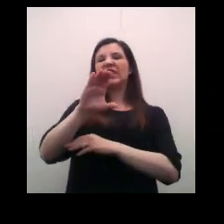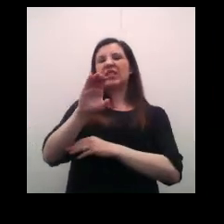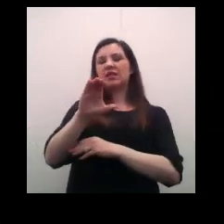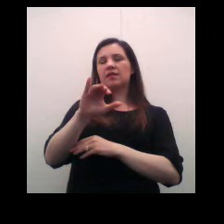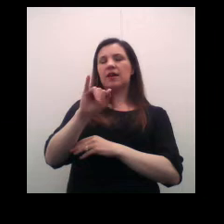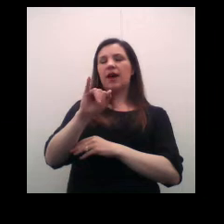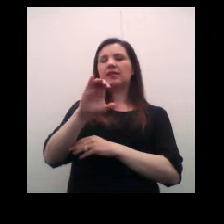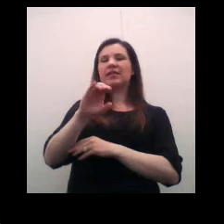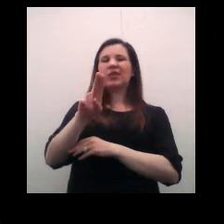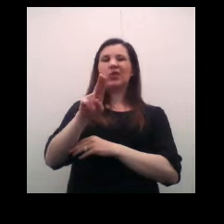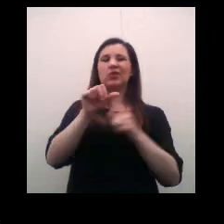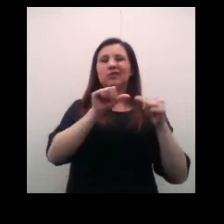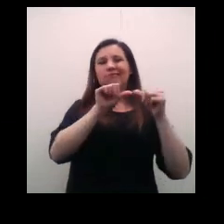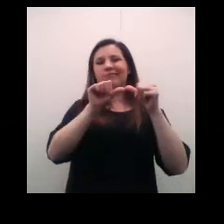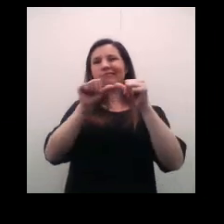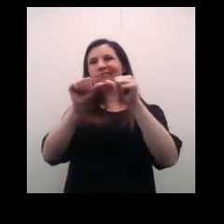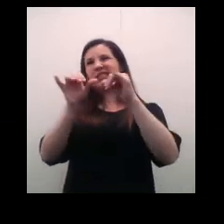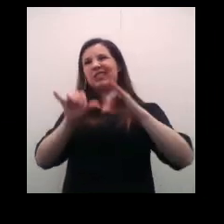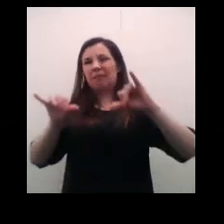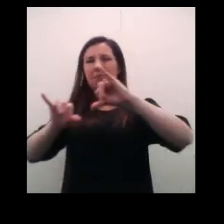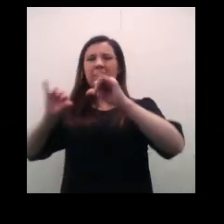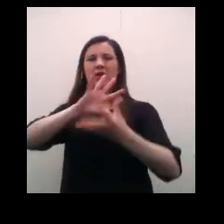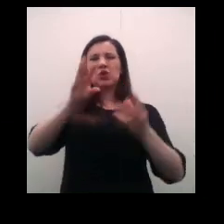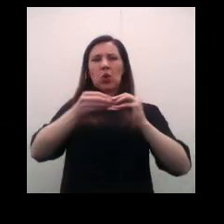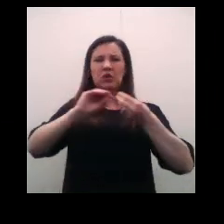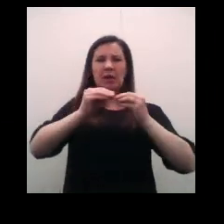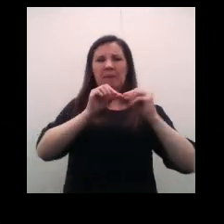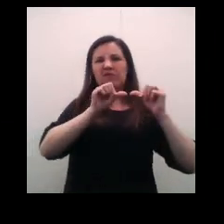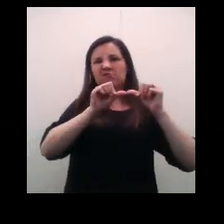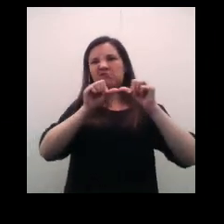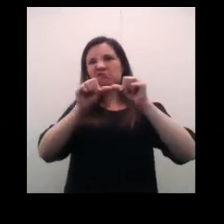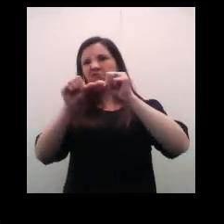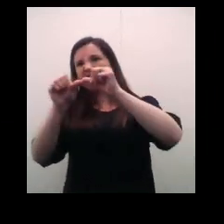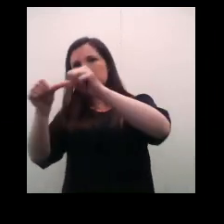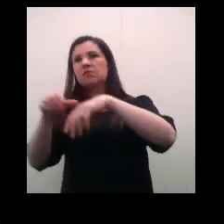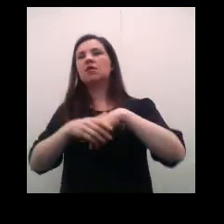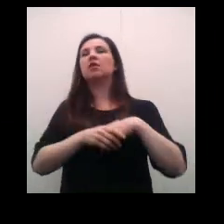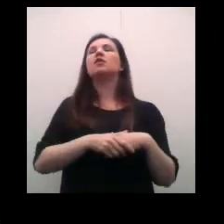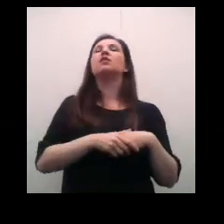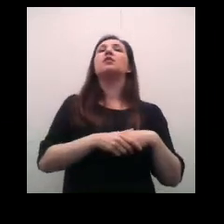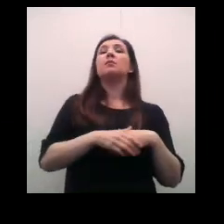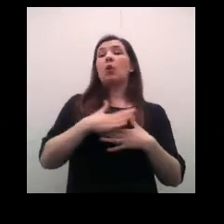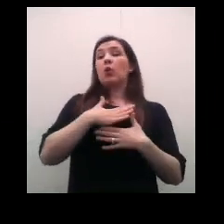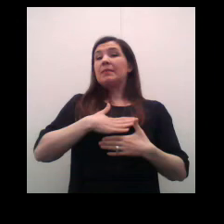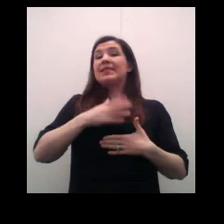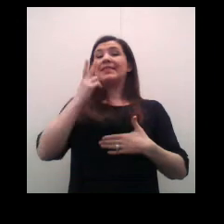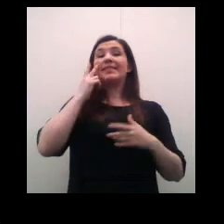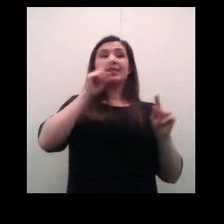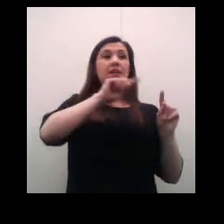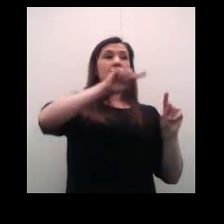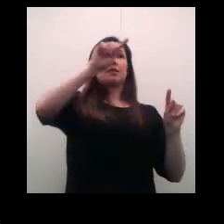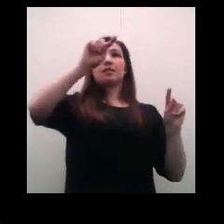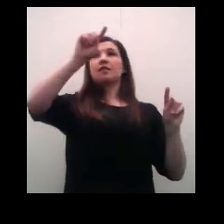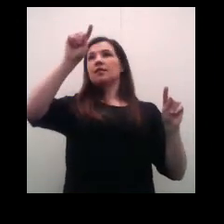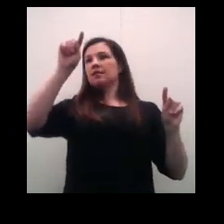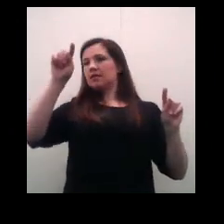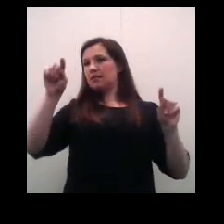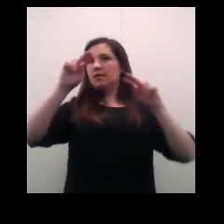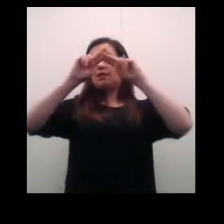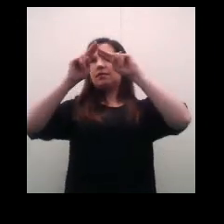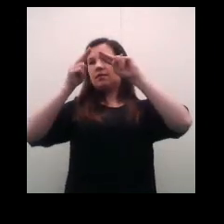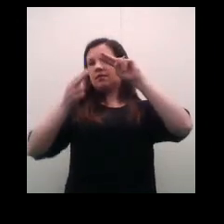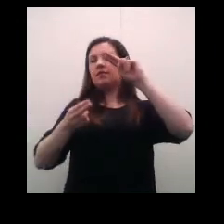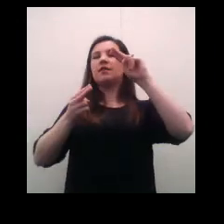pretty much the same with regards to the total amount in the ICU, but we are very pleased to see the reduction in the